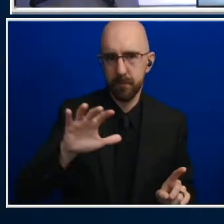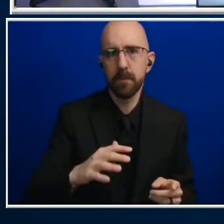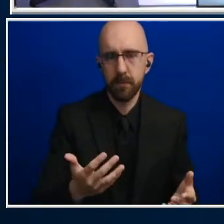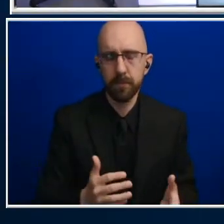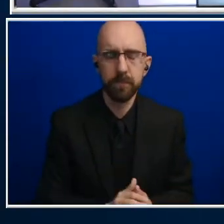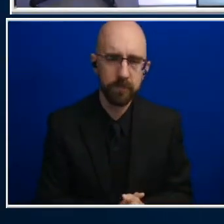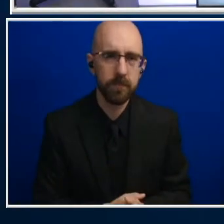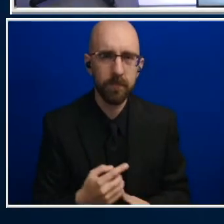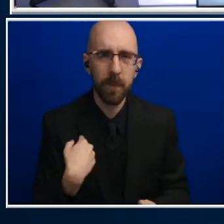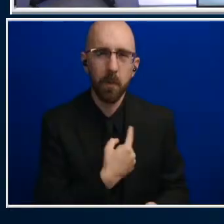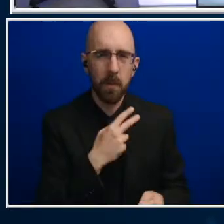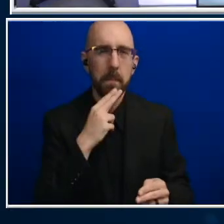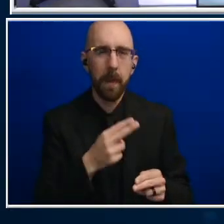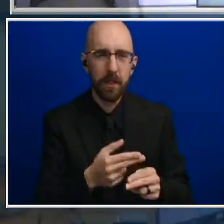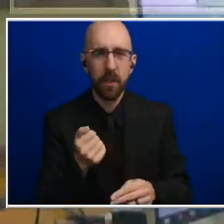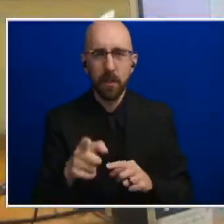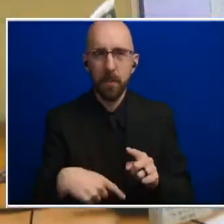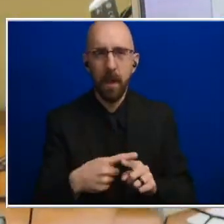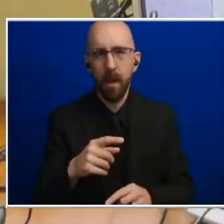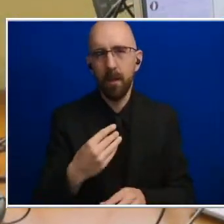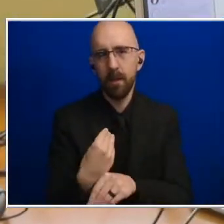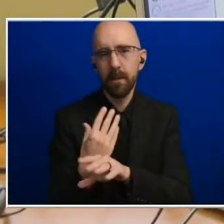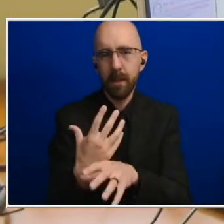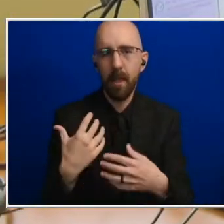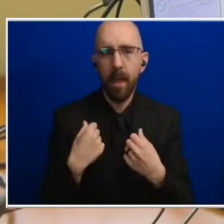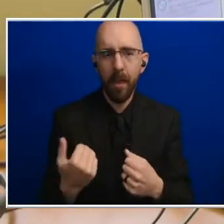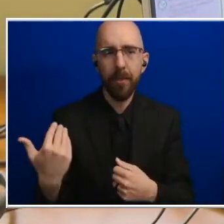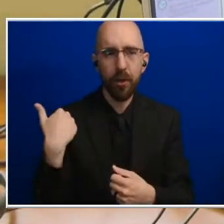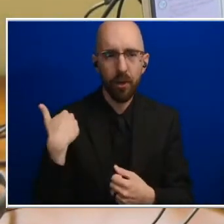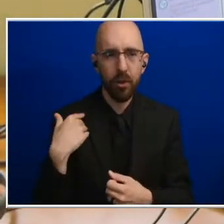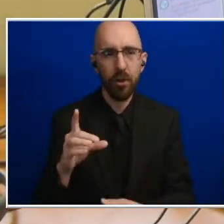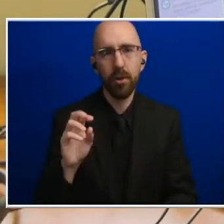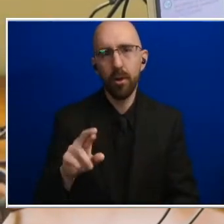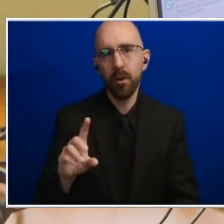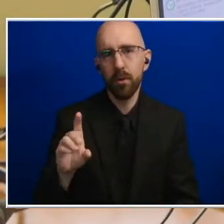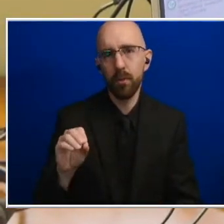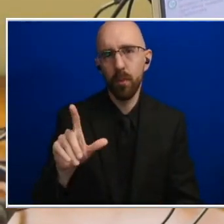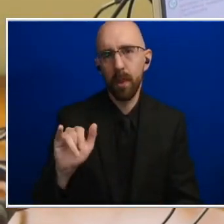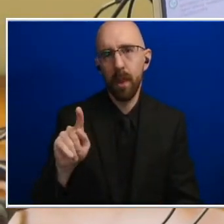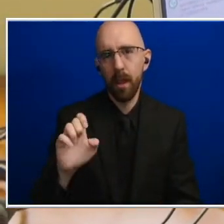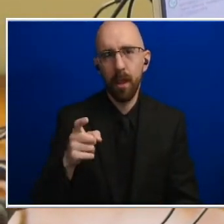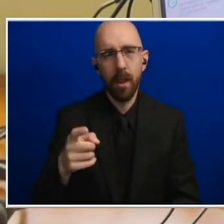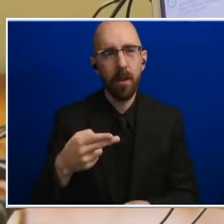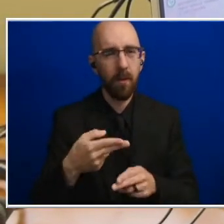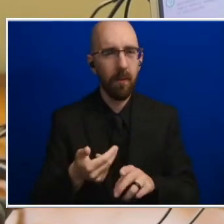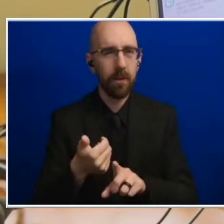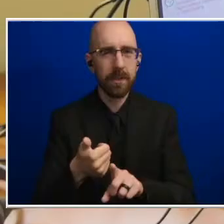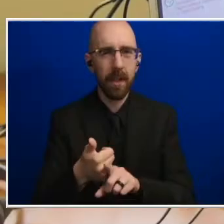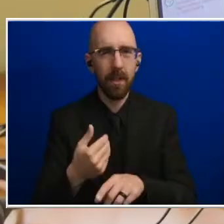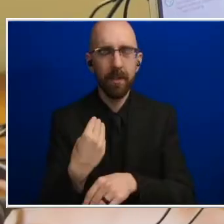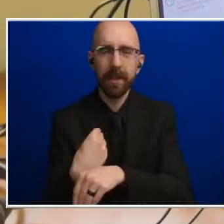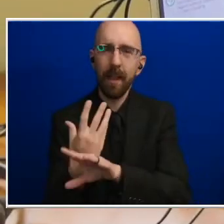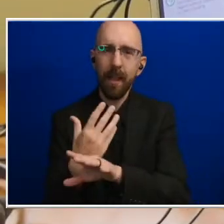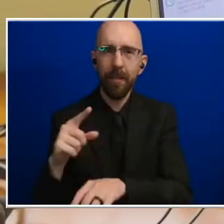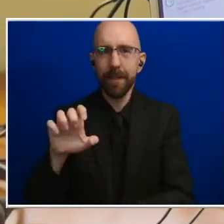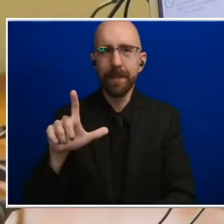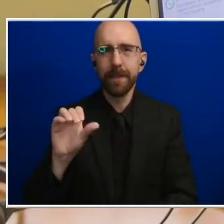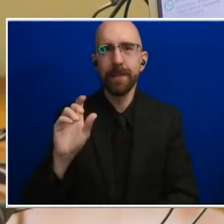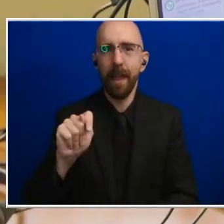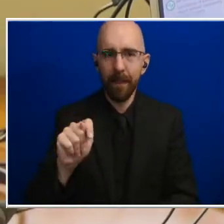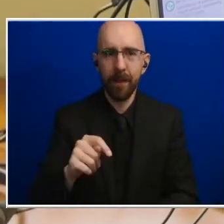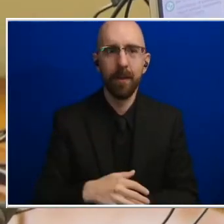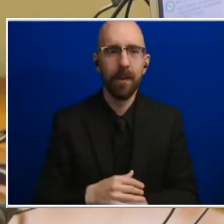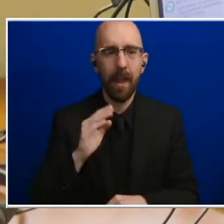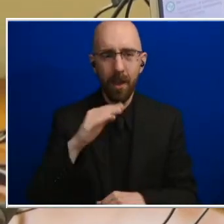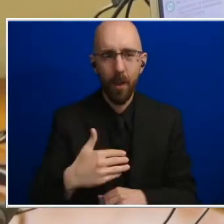about telehealth and earlier, and Dr. Doolittle, you have called yourself a telehealth zealot. I know early on in